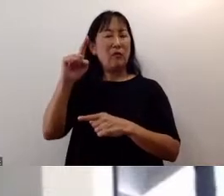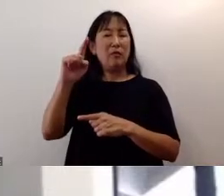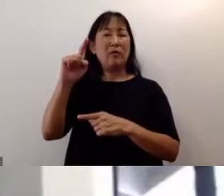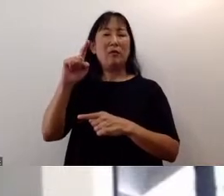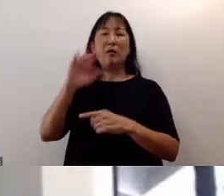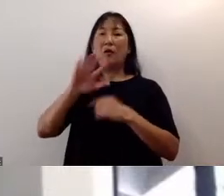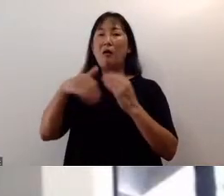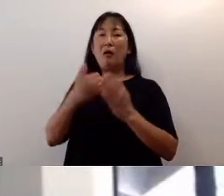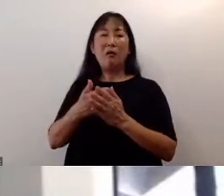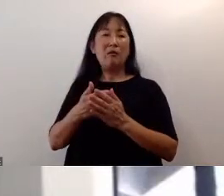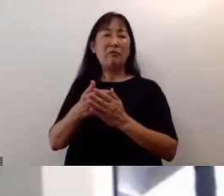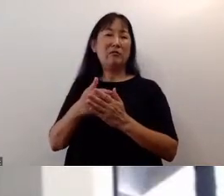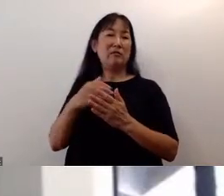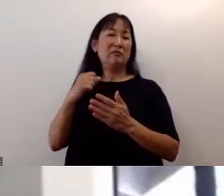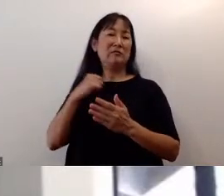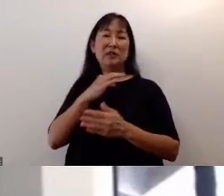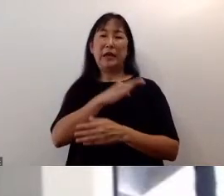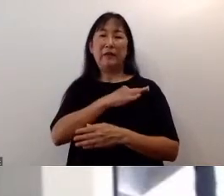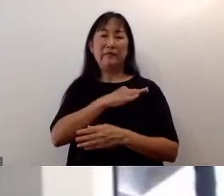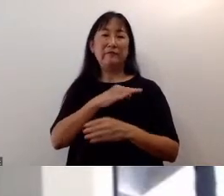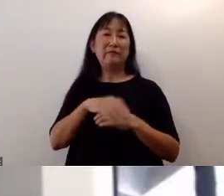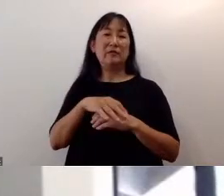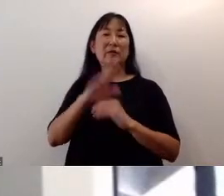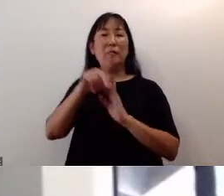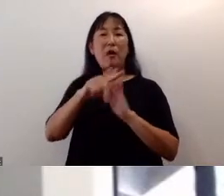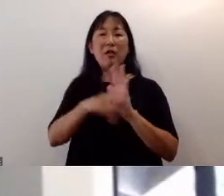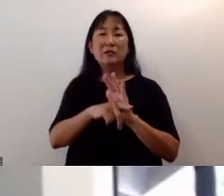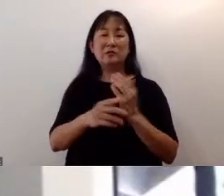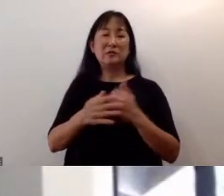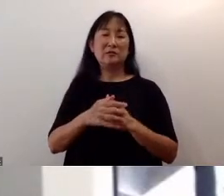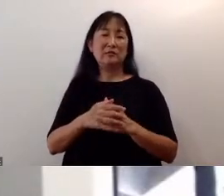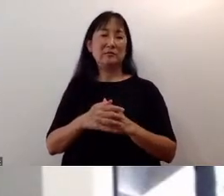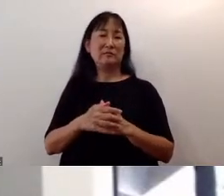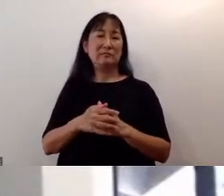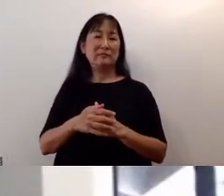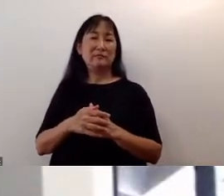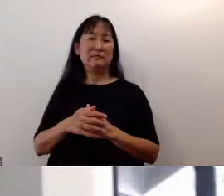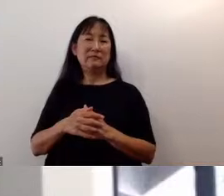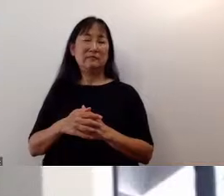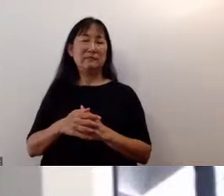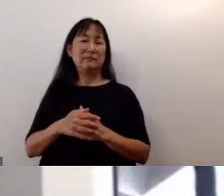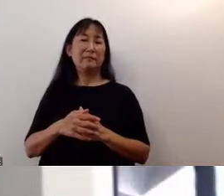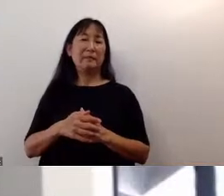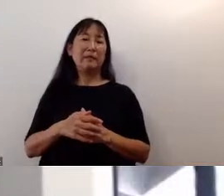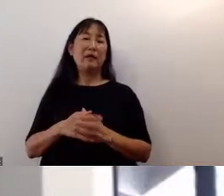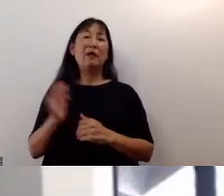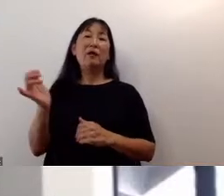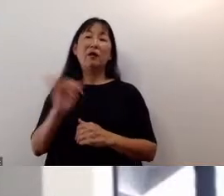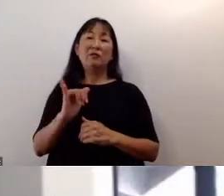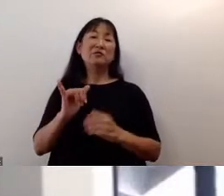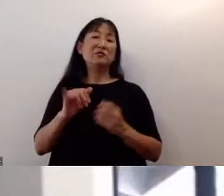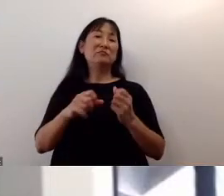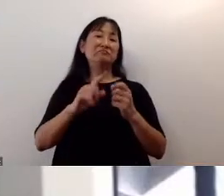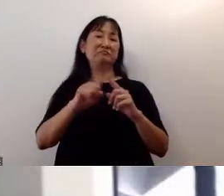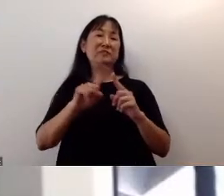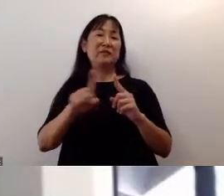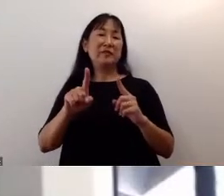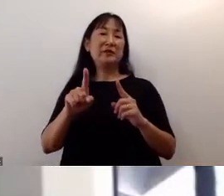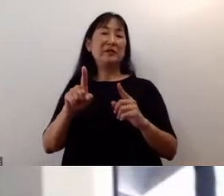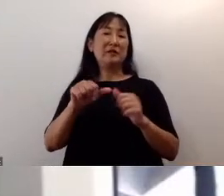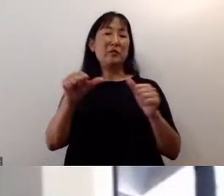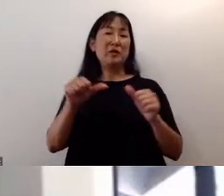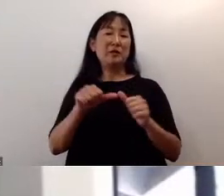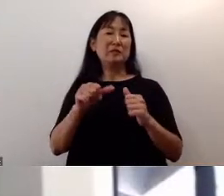those previously mentioned protocols and policies. In addition, there are a lot of miscellaneous areas that we also feel need to be